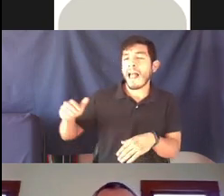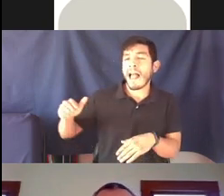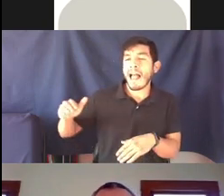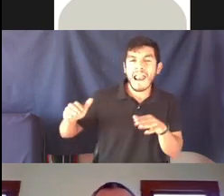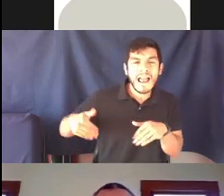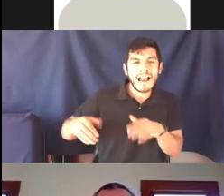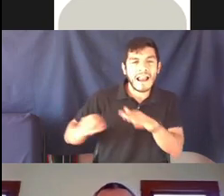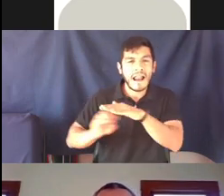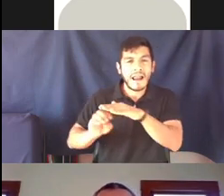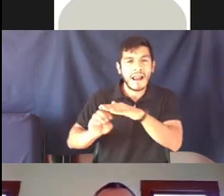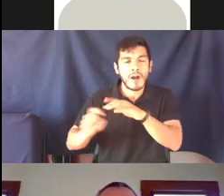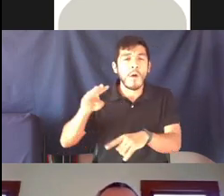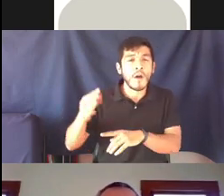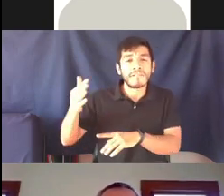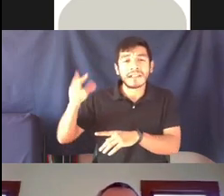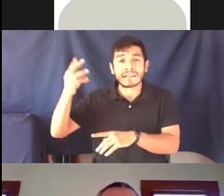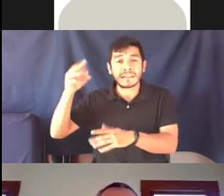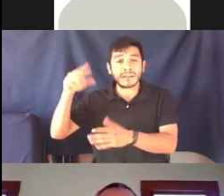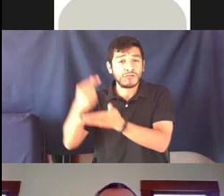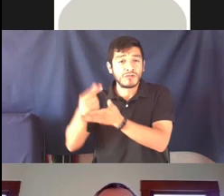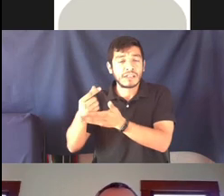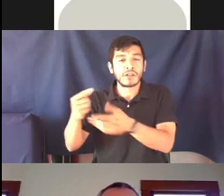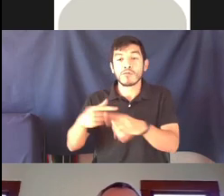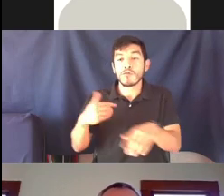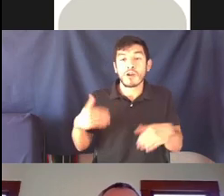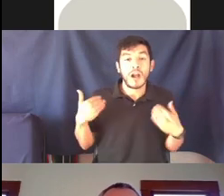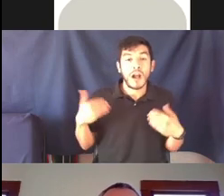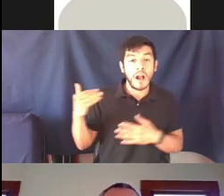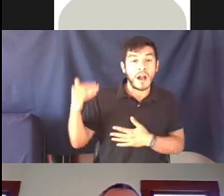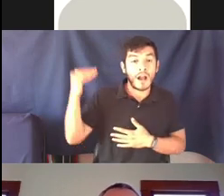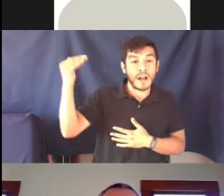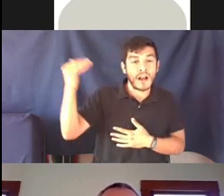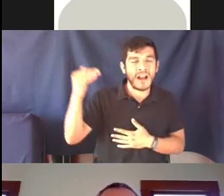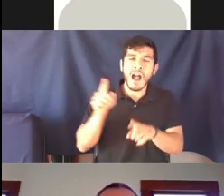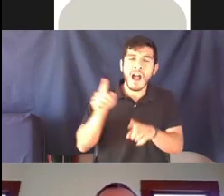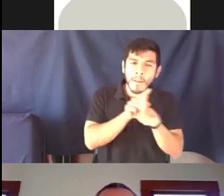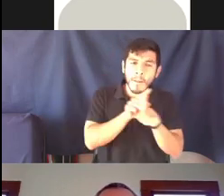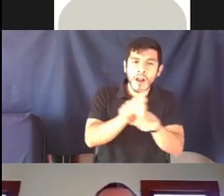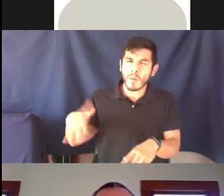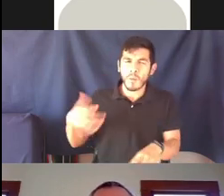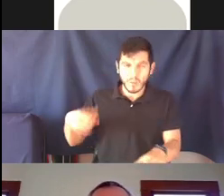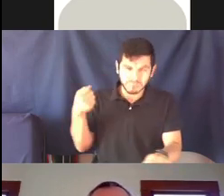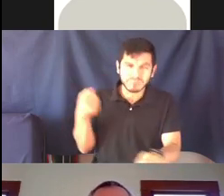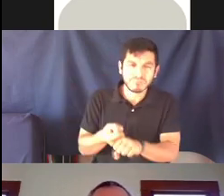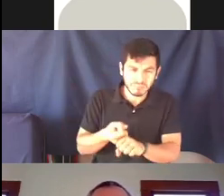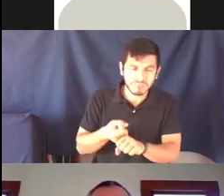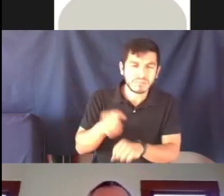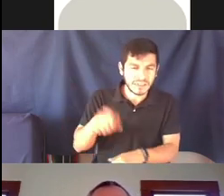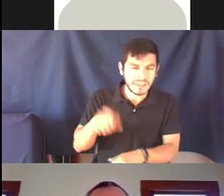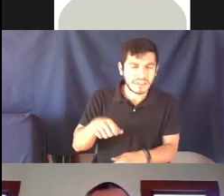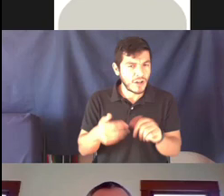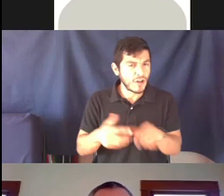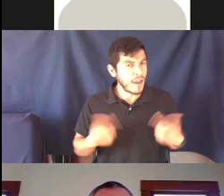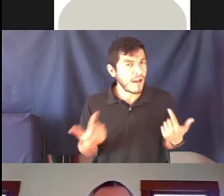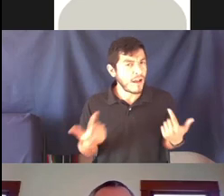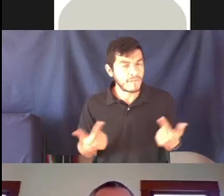young adulthood. Mentoring is impactful there. It's just, you need to kind of shift gears